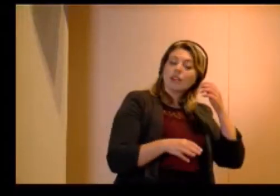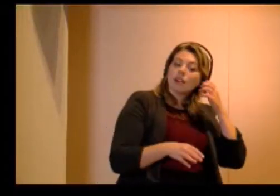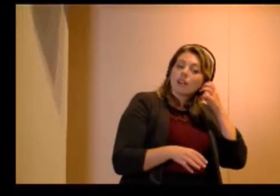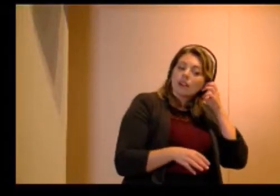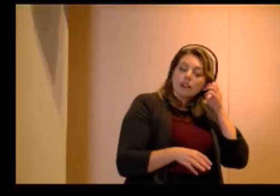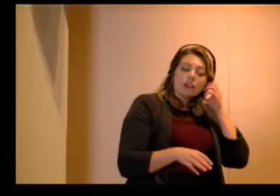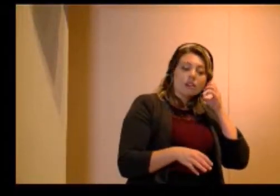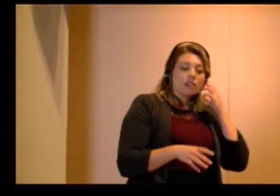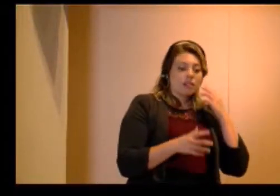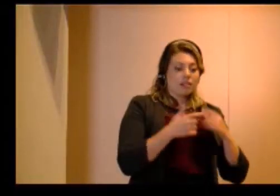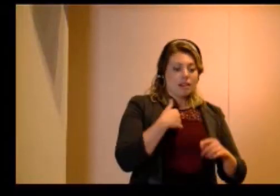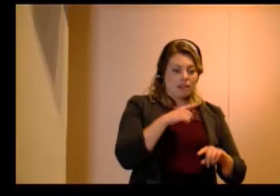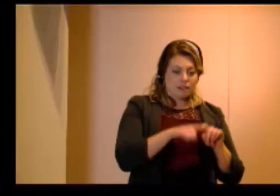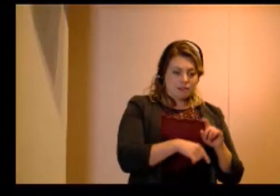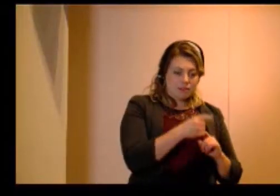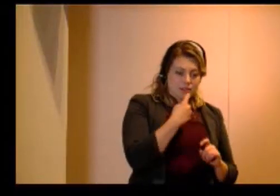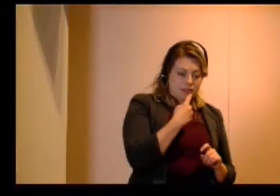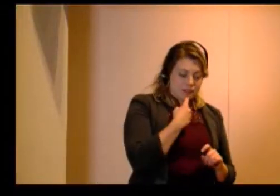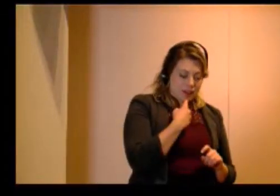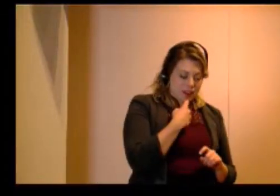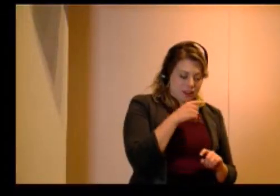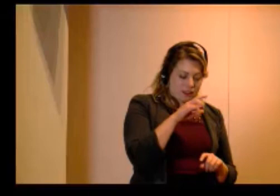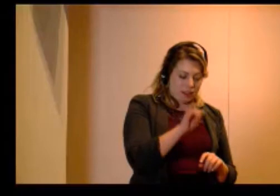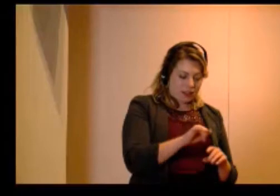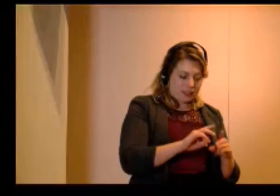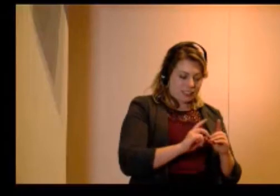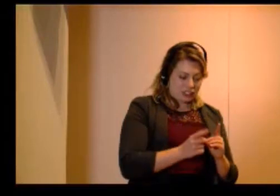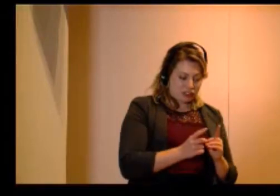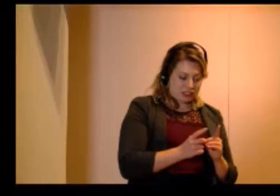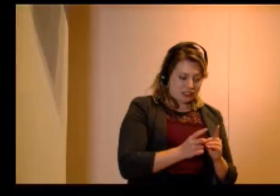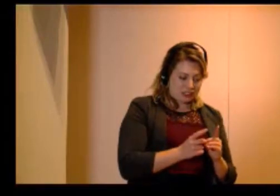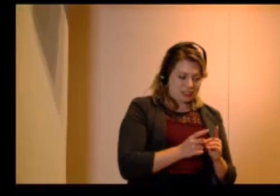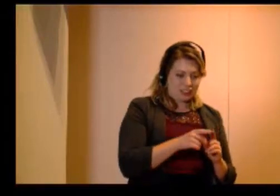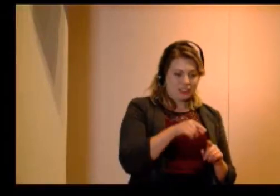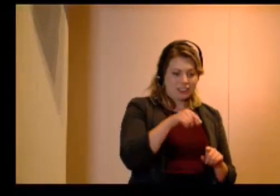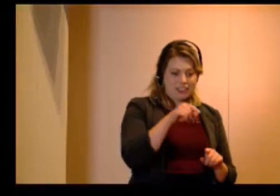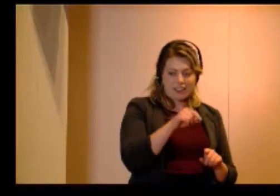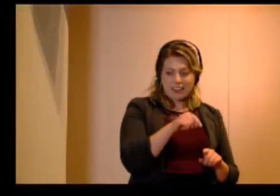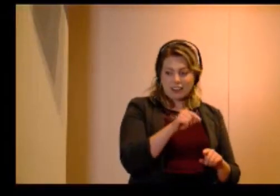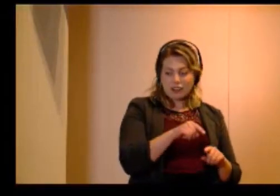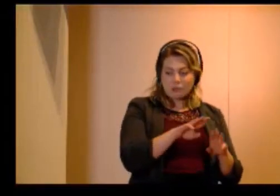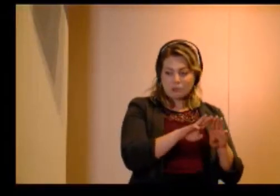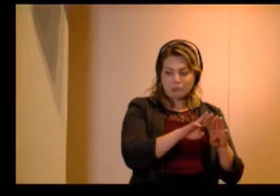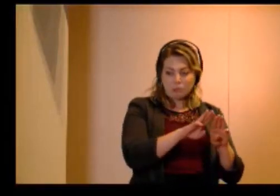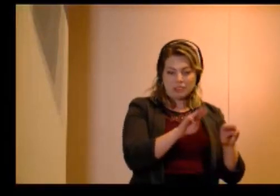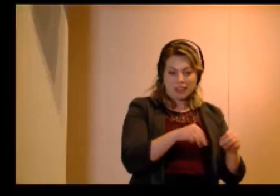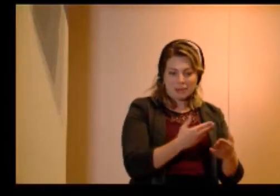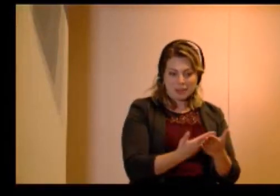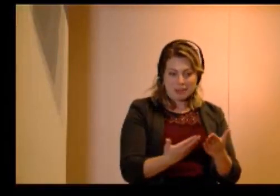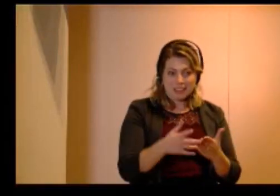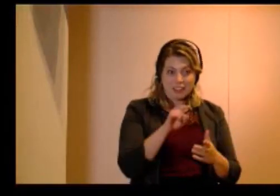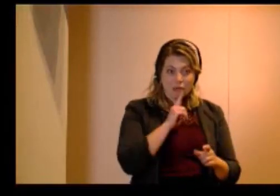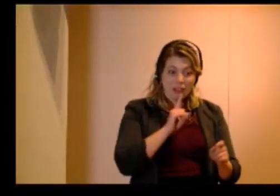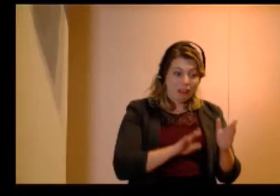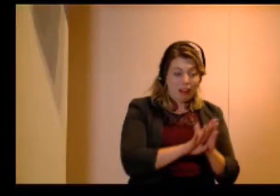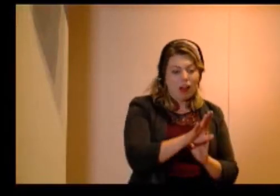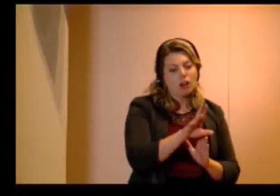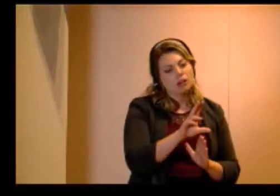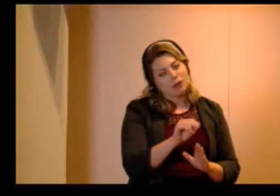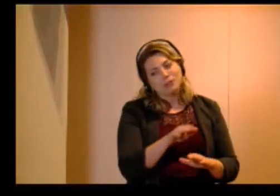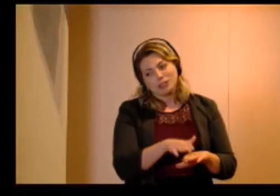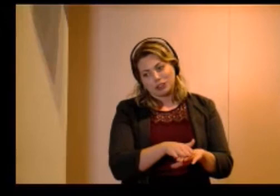digitized museum specimens in engineering that is taking off or moving very fast. I have the impression it is a slow